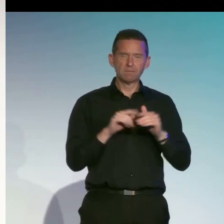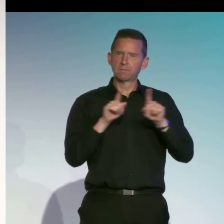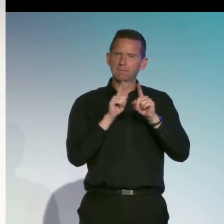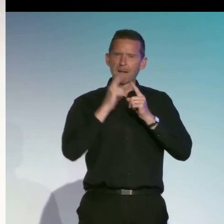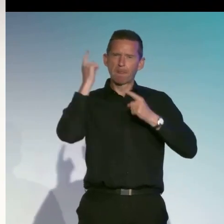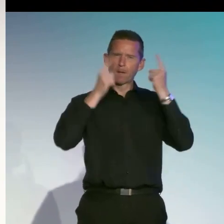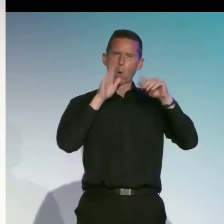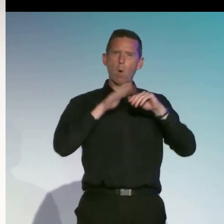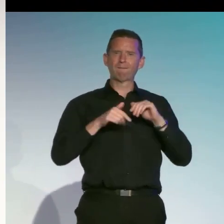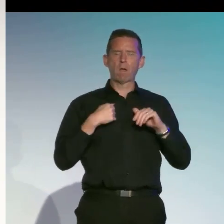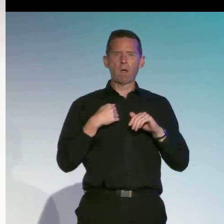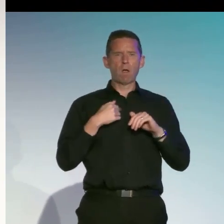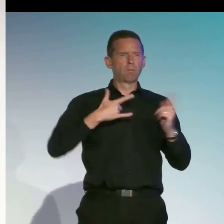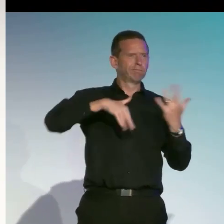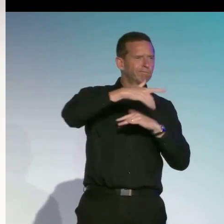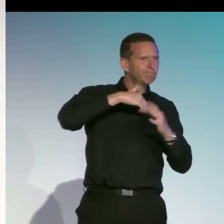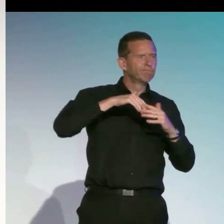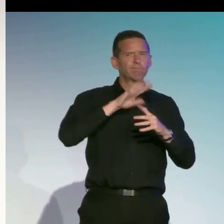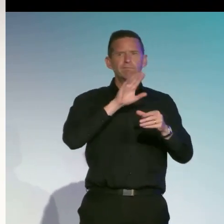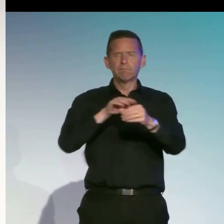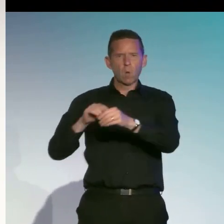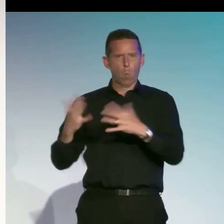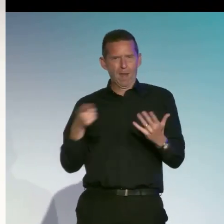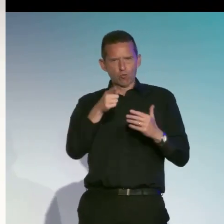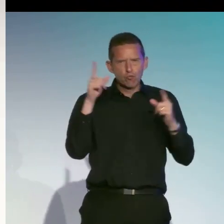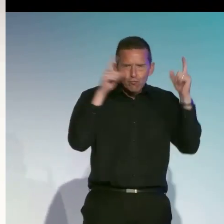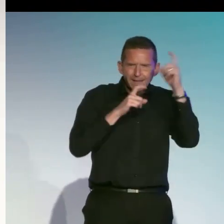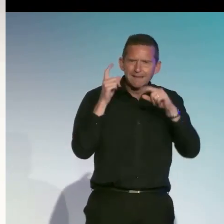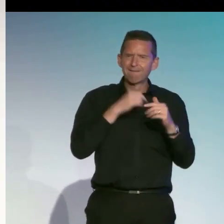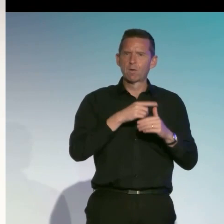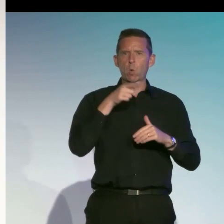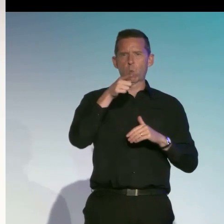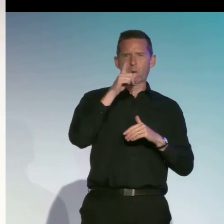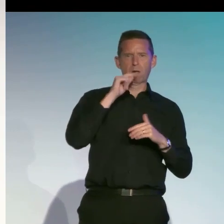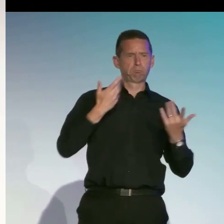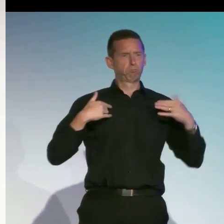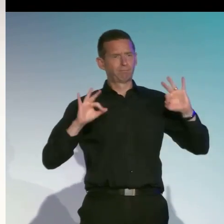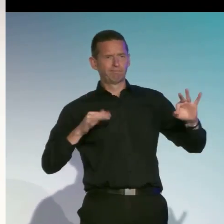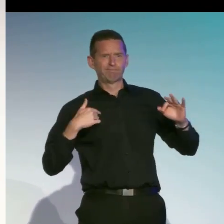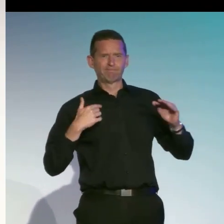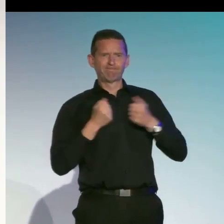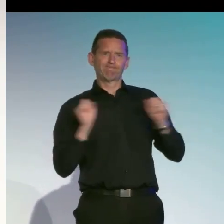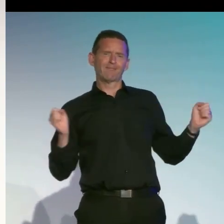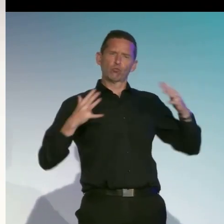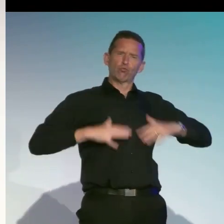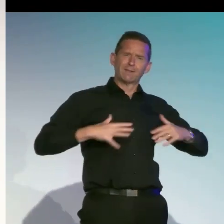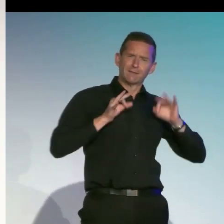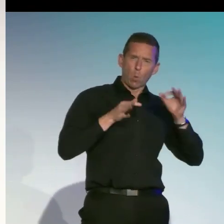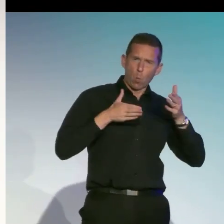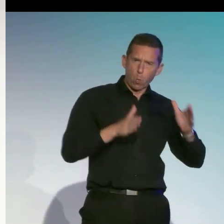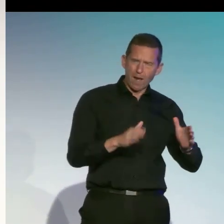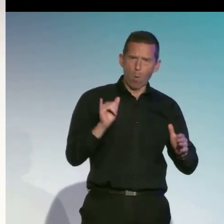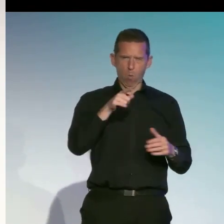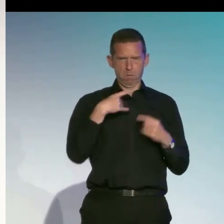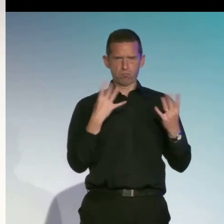about occupying spaces where you're creative, where you dress a particular way, where you're unapologetic in how